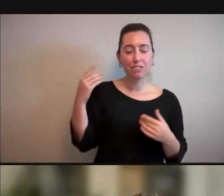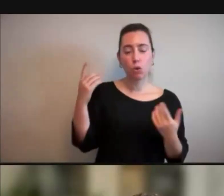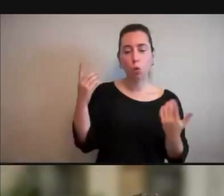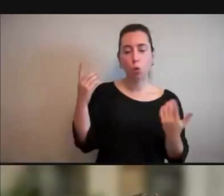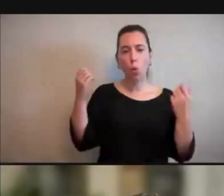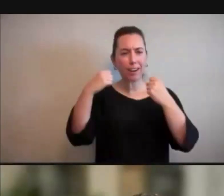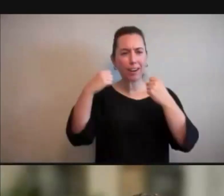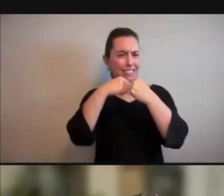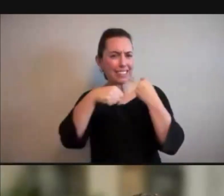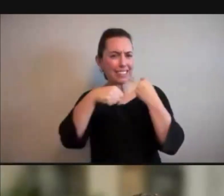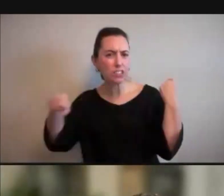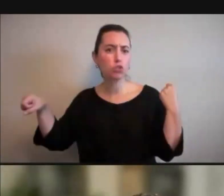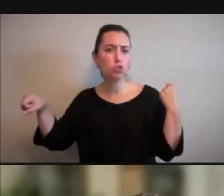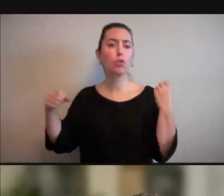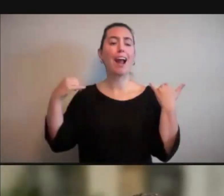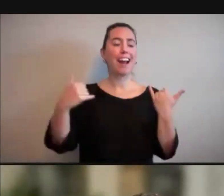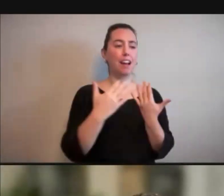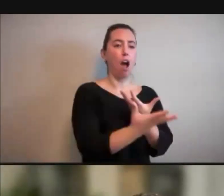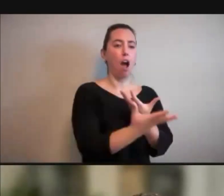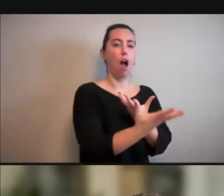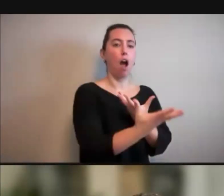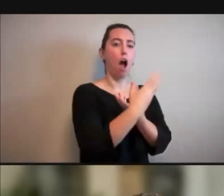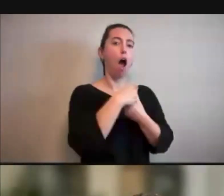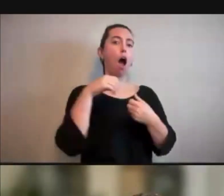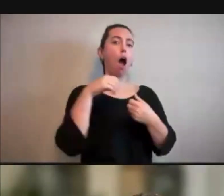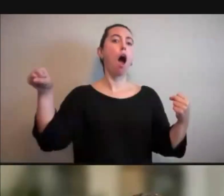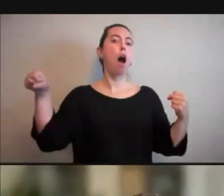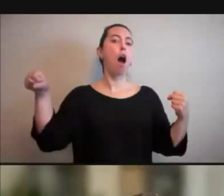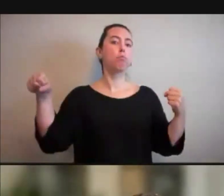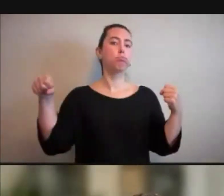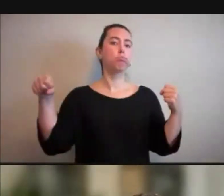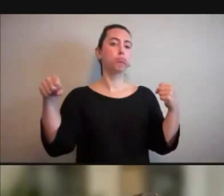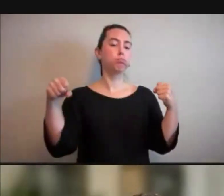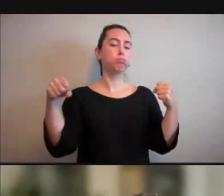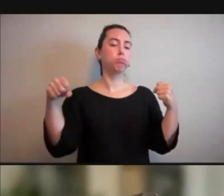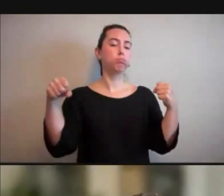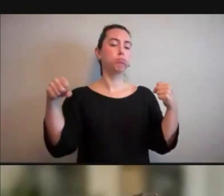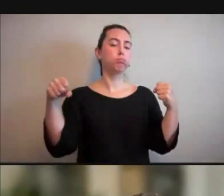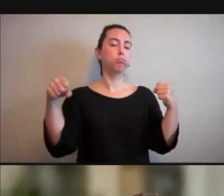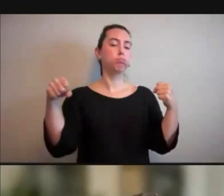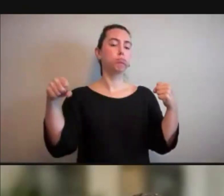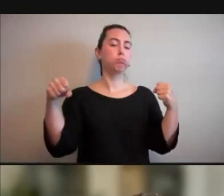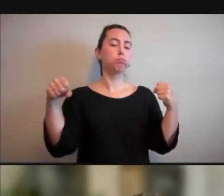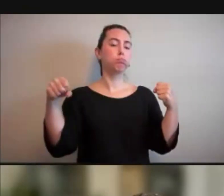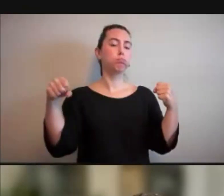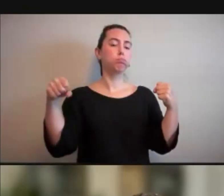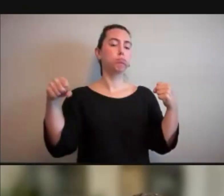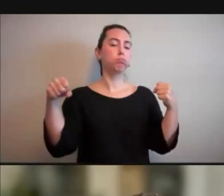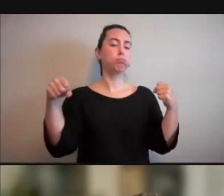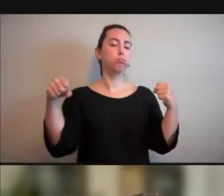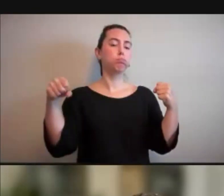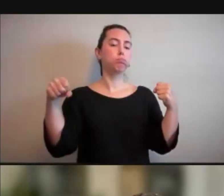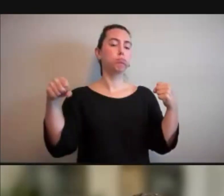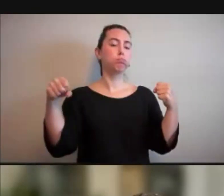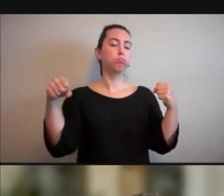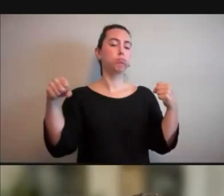in the processes, and it avoids complications afterwards. But it took a while. Yeah. And we're still working relatively small scale.